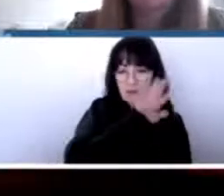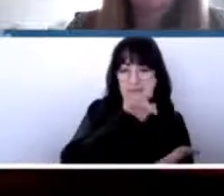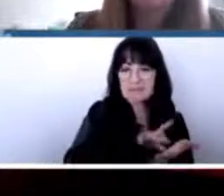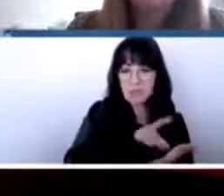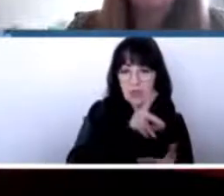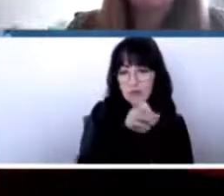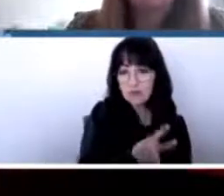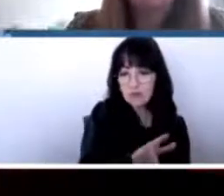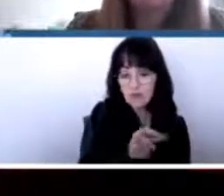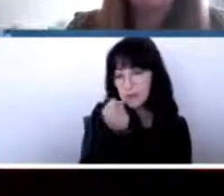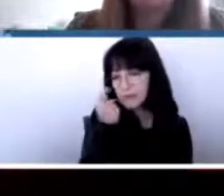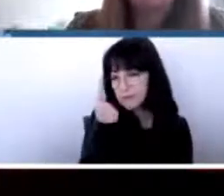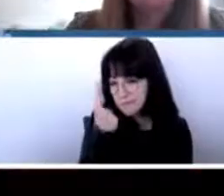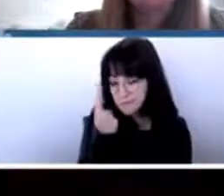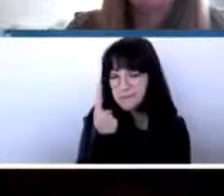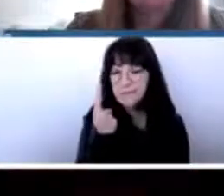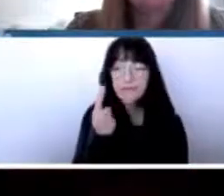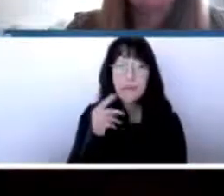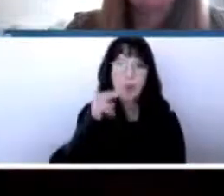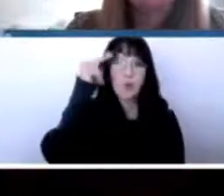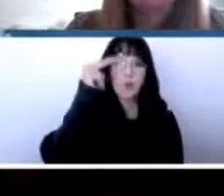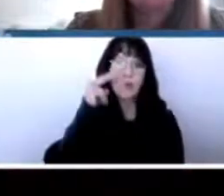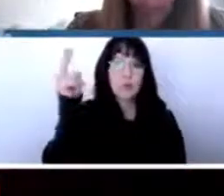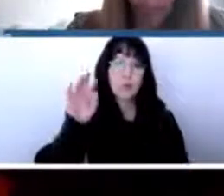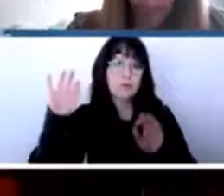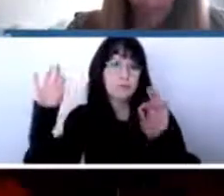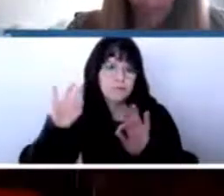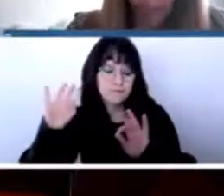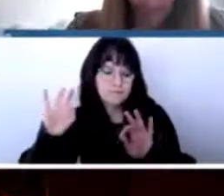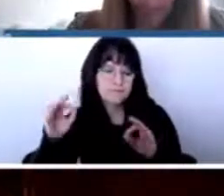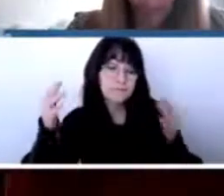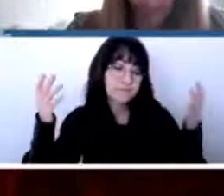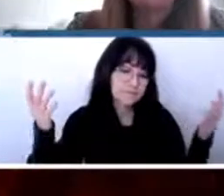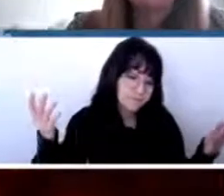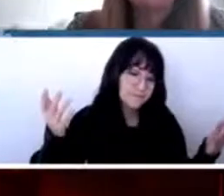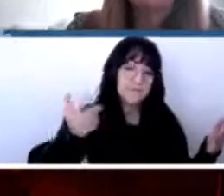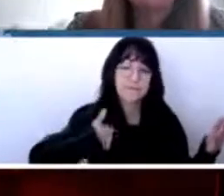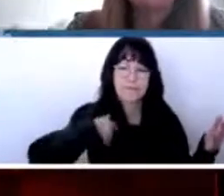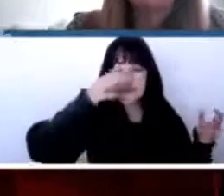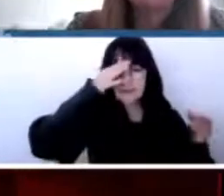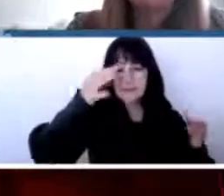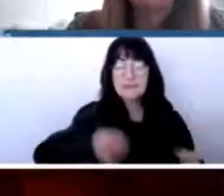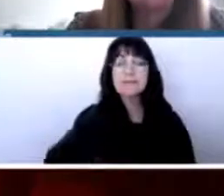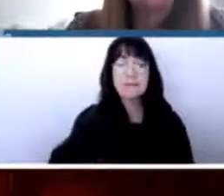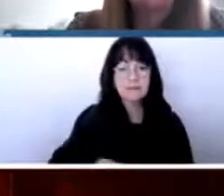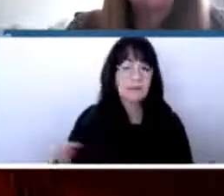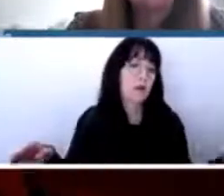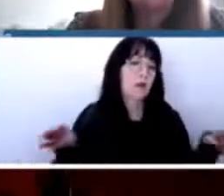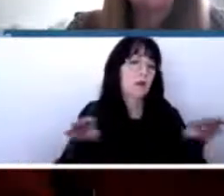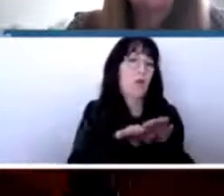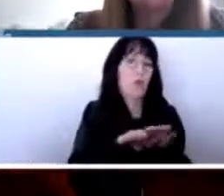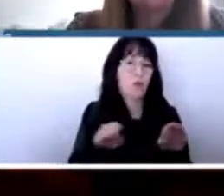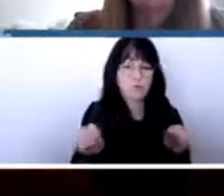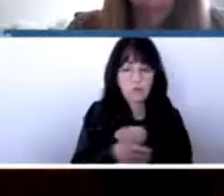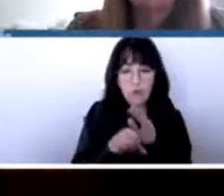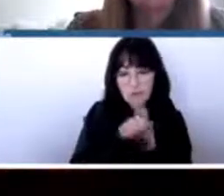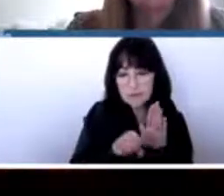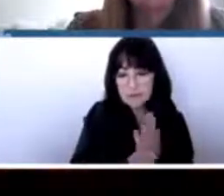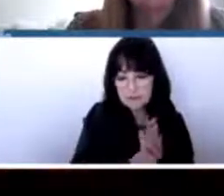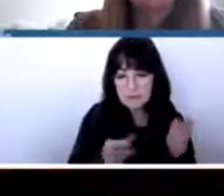So that's kind of a high level kind of description of how we look at this thing, but it's a